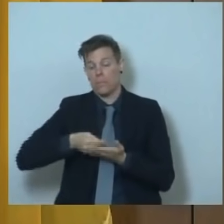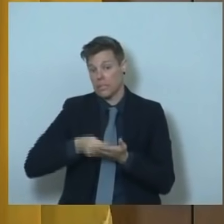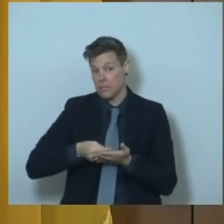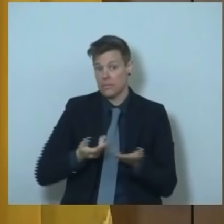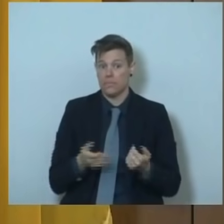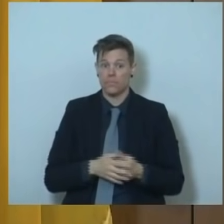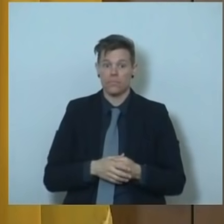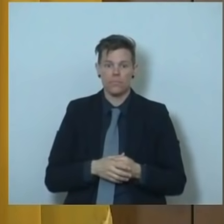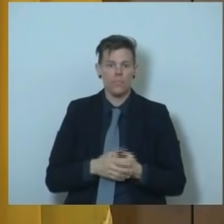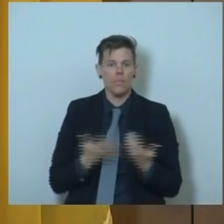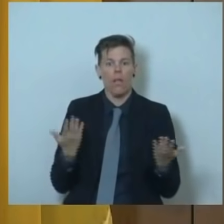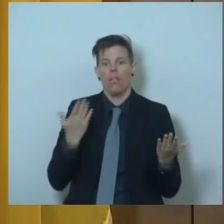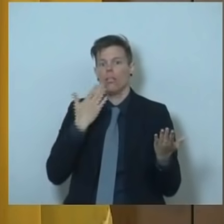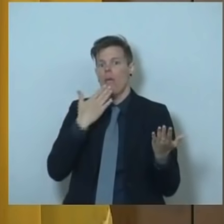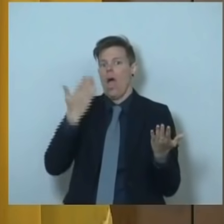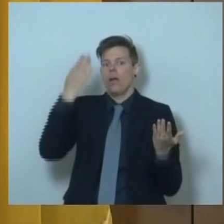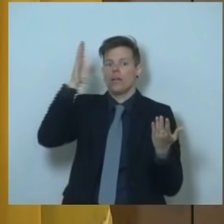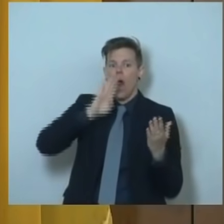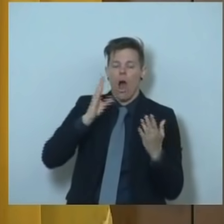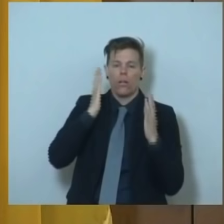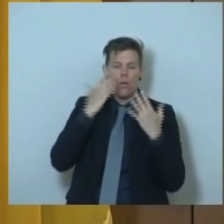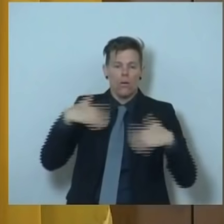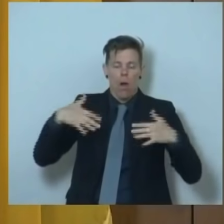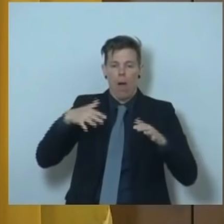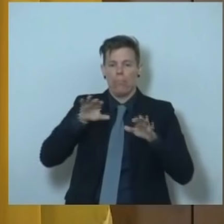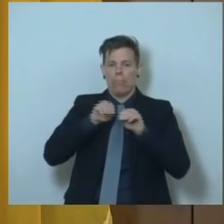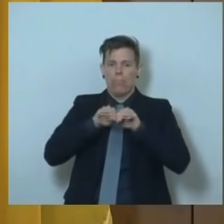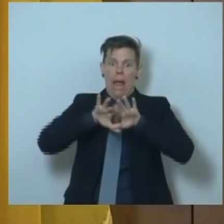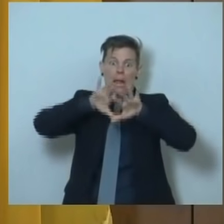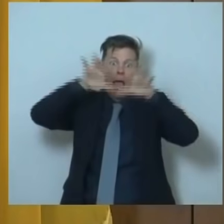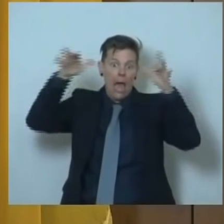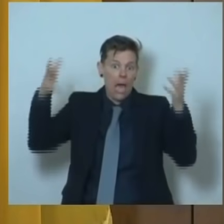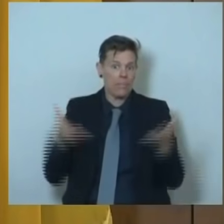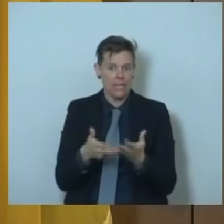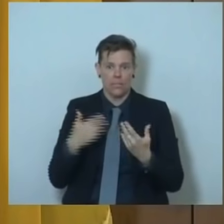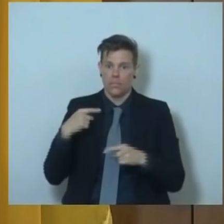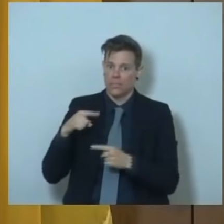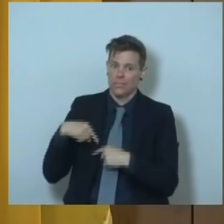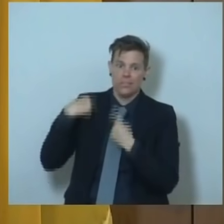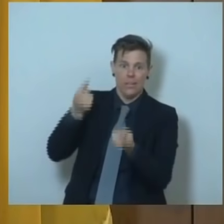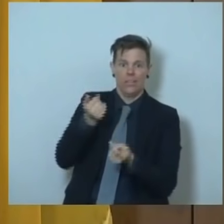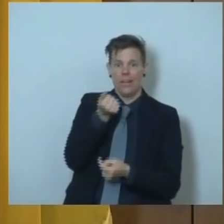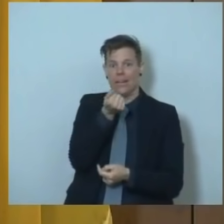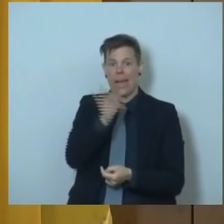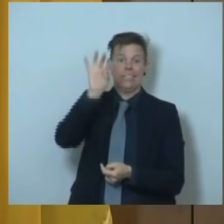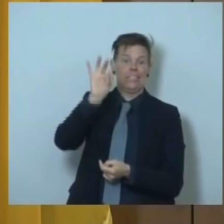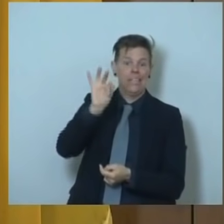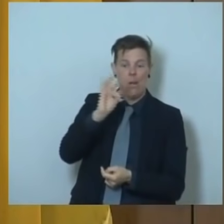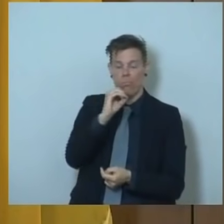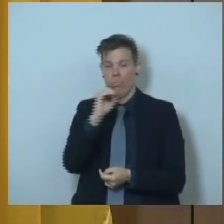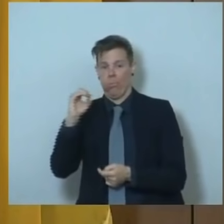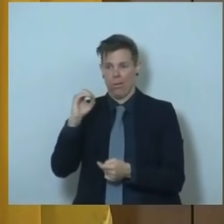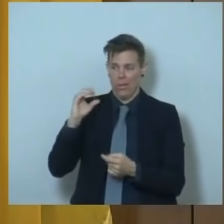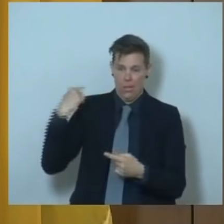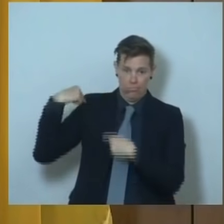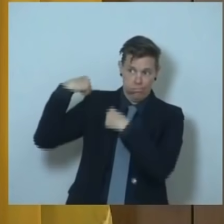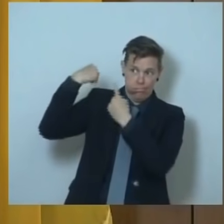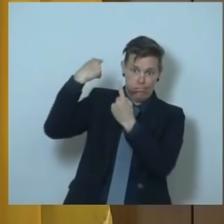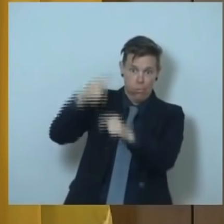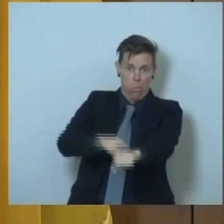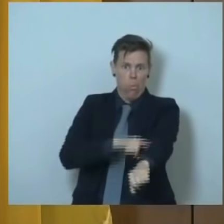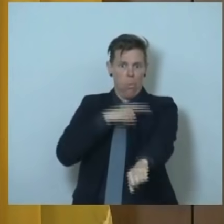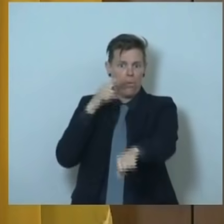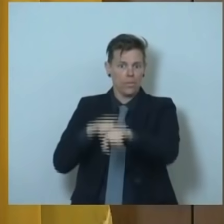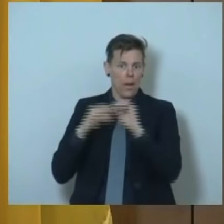this since the early 1900s. But we need to do everything we have in our power